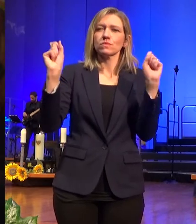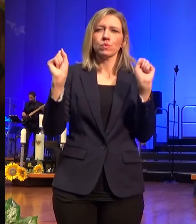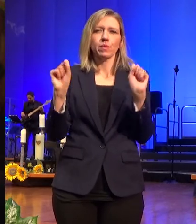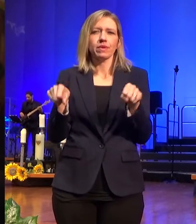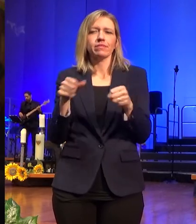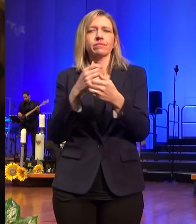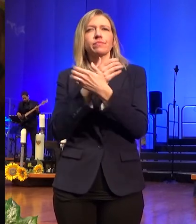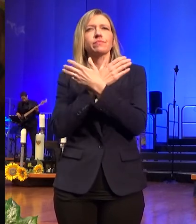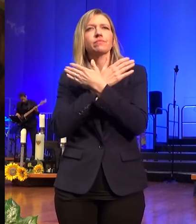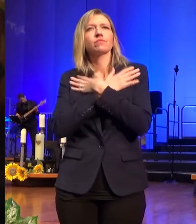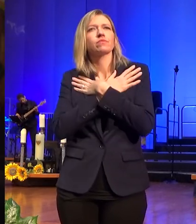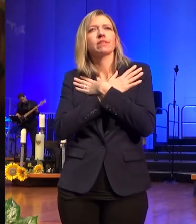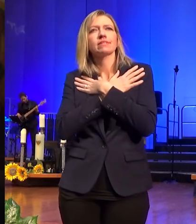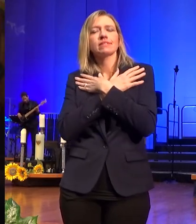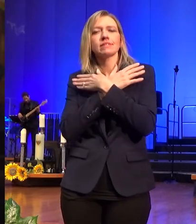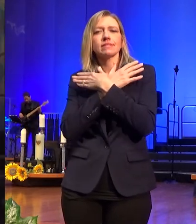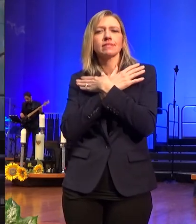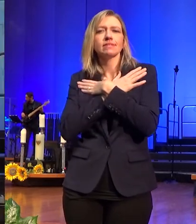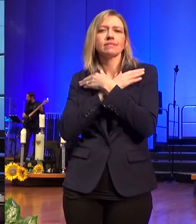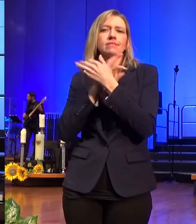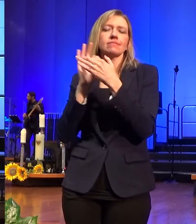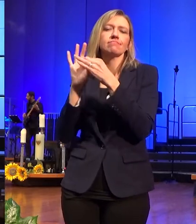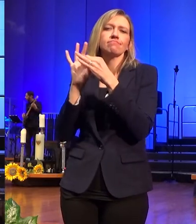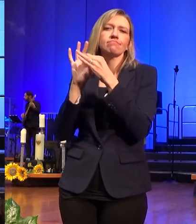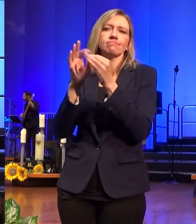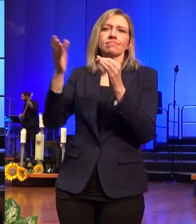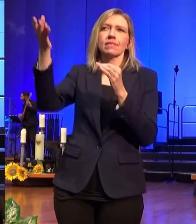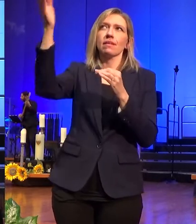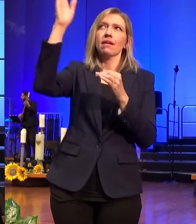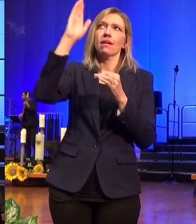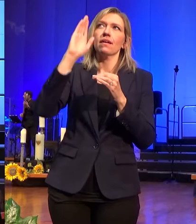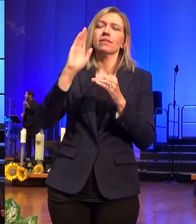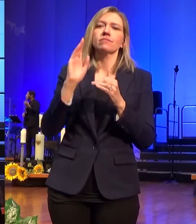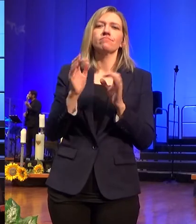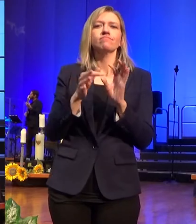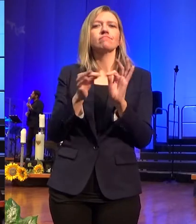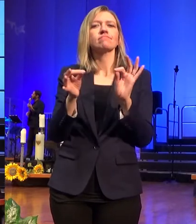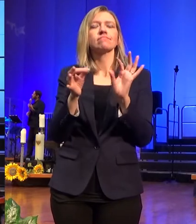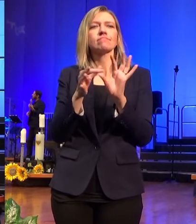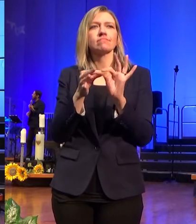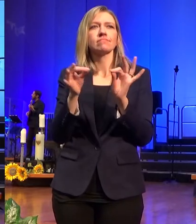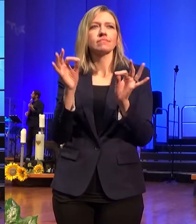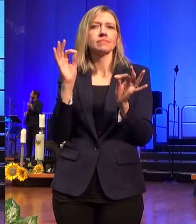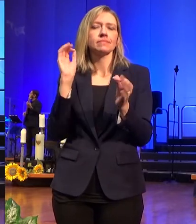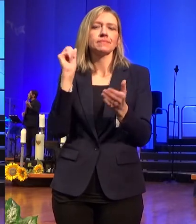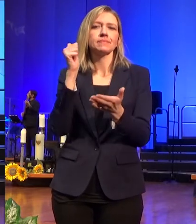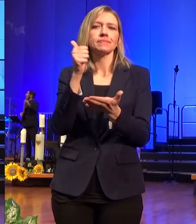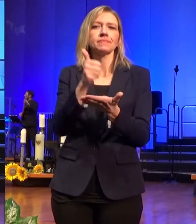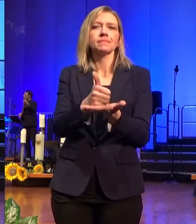we rest in God and say